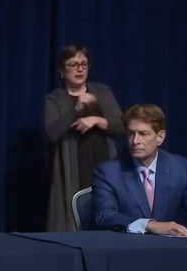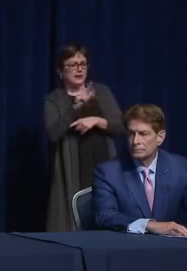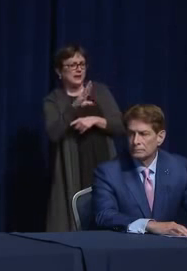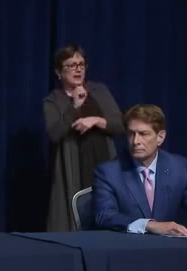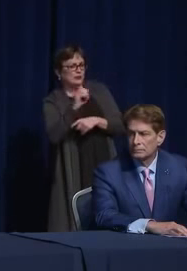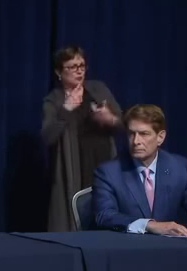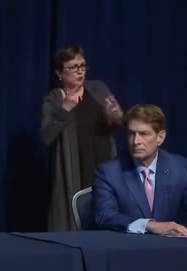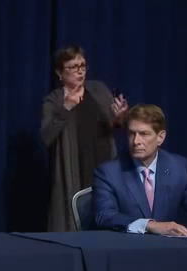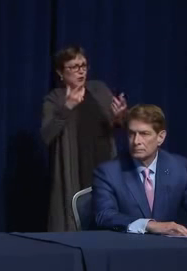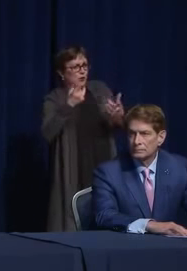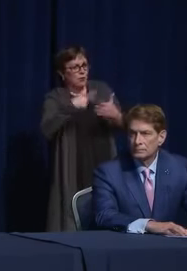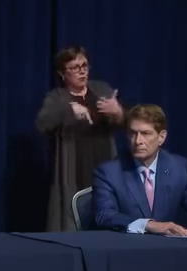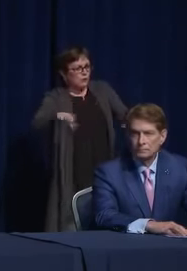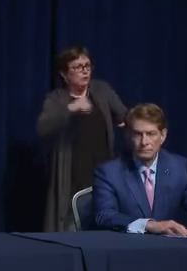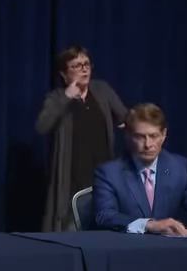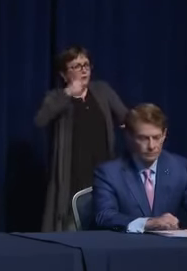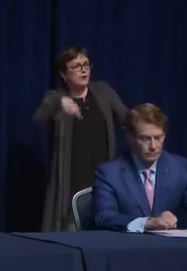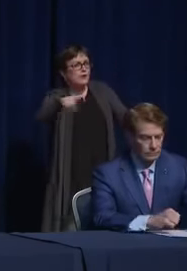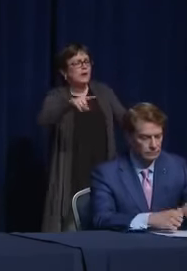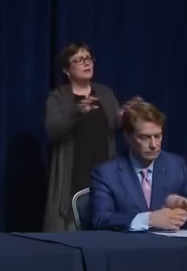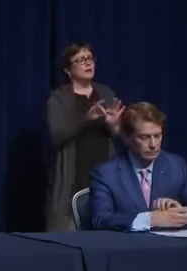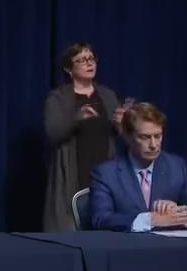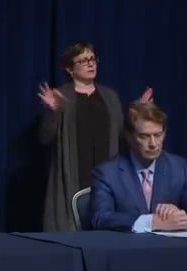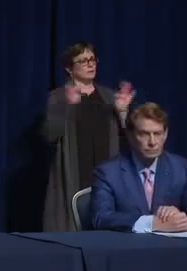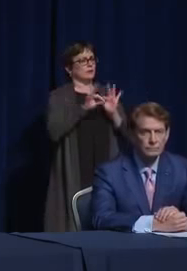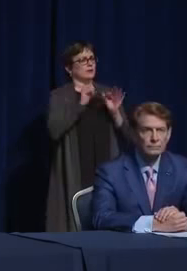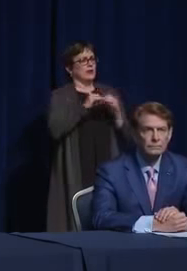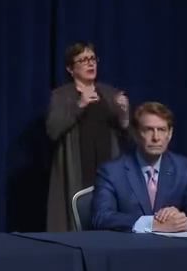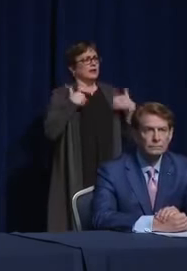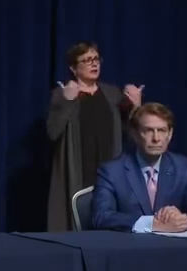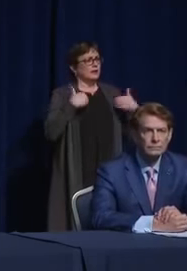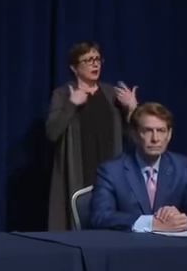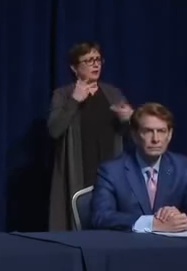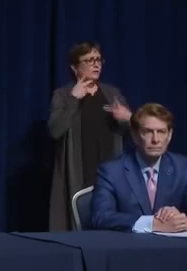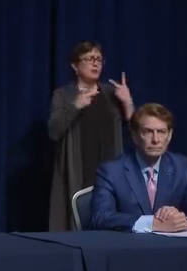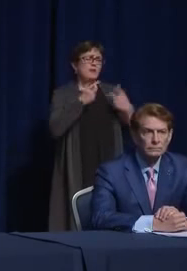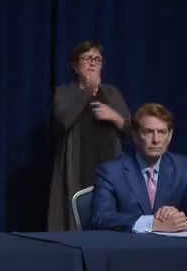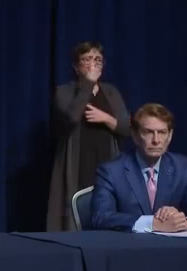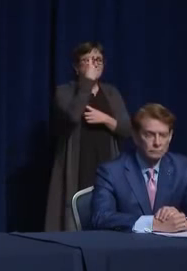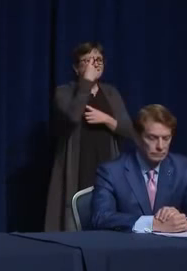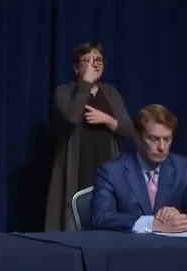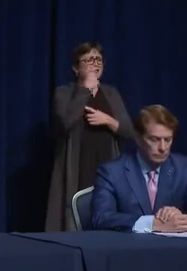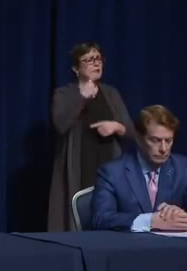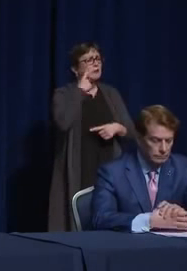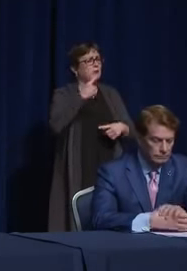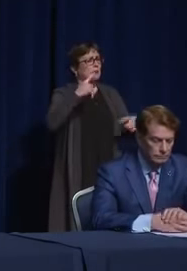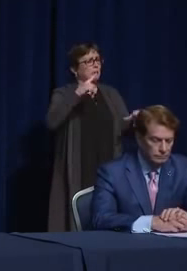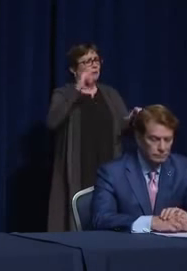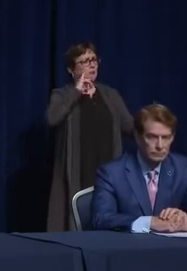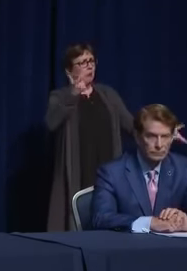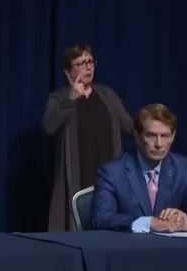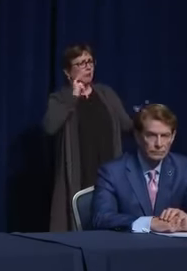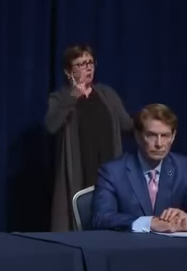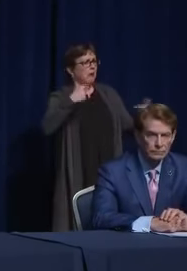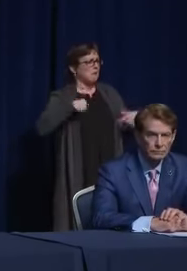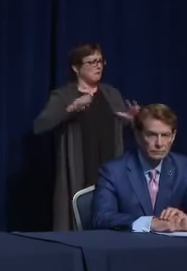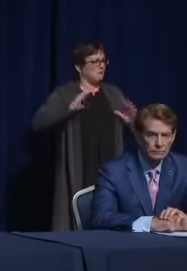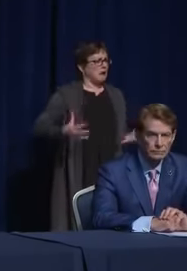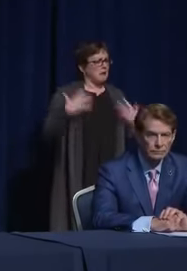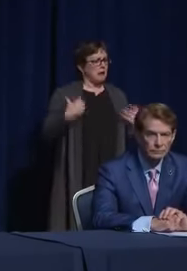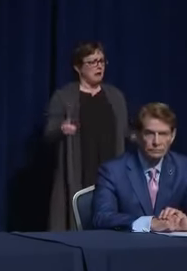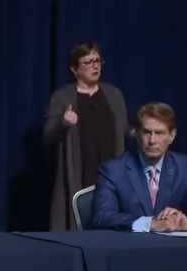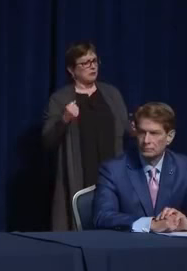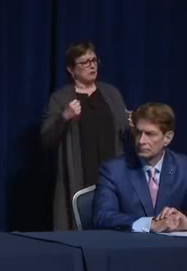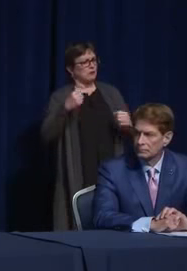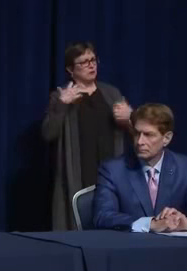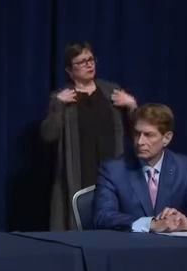these sessions, to make sure our young people realize that they're not immune, that they themselves, and I think sadly, Judy, if I'm not wrong,